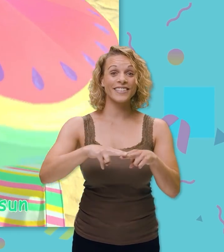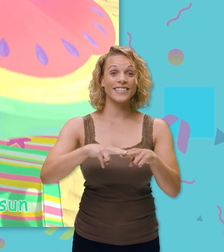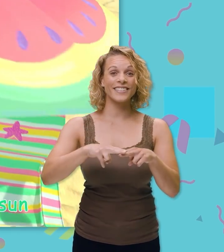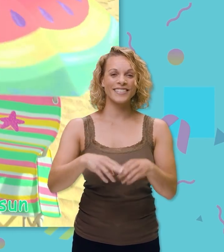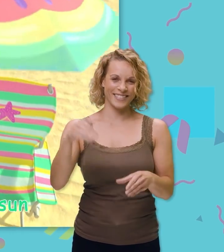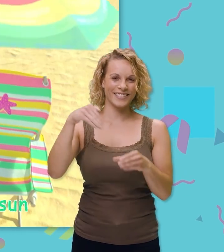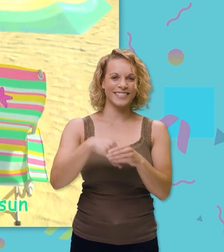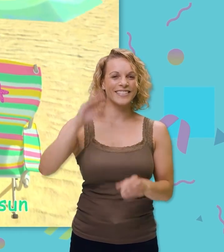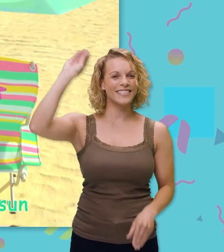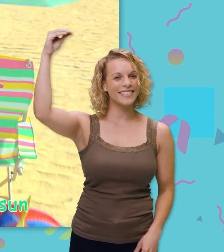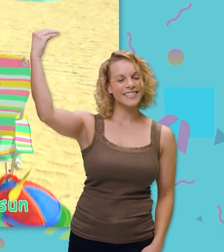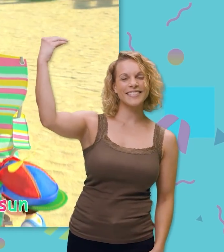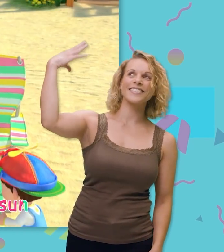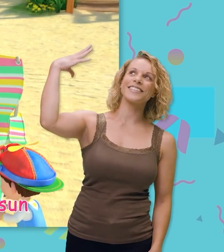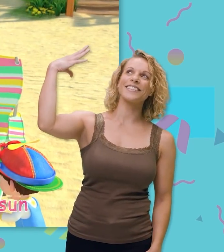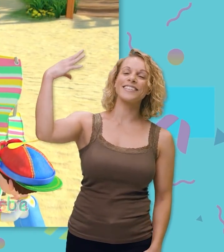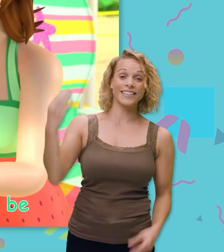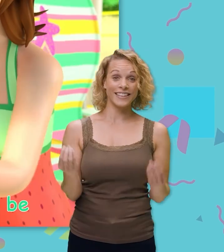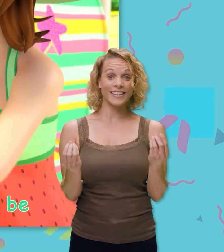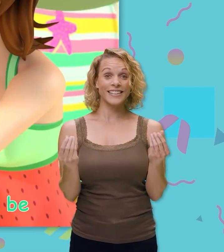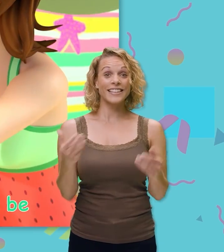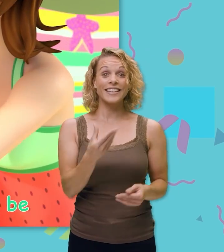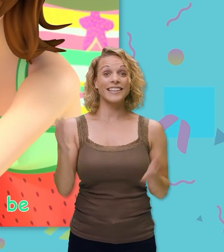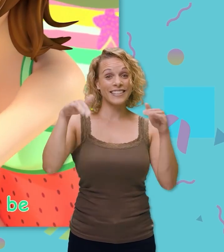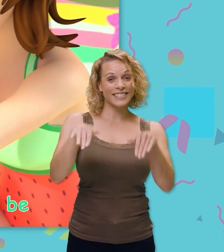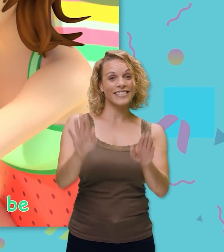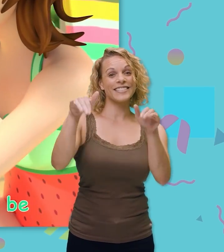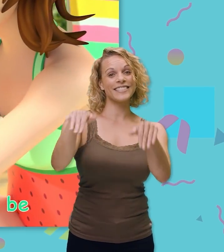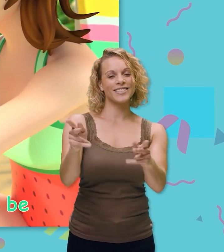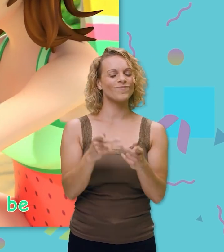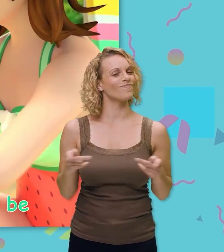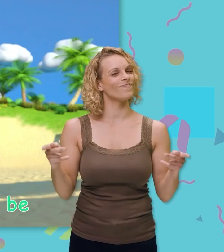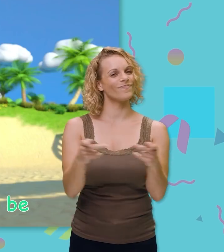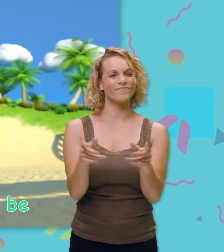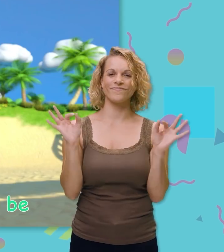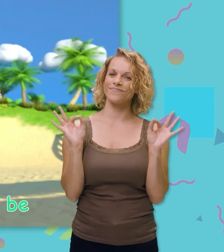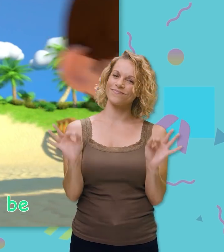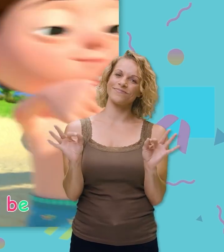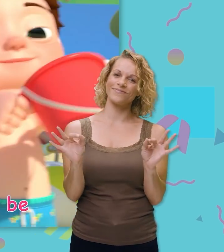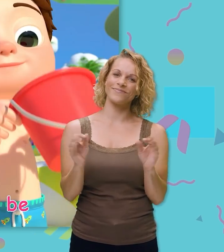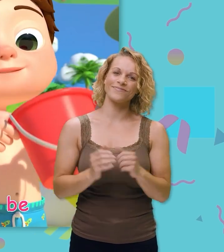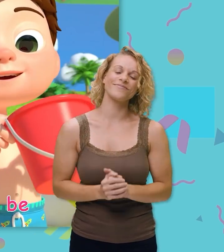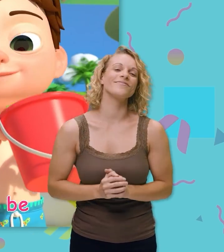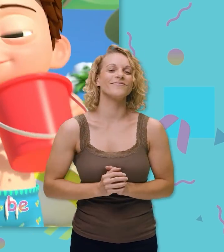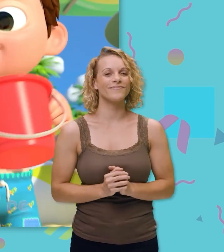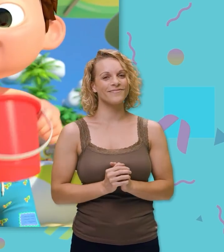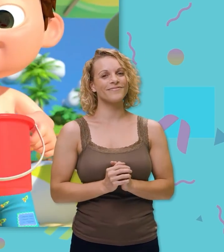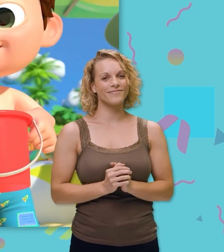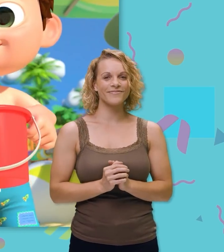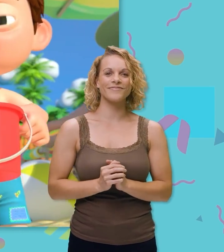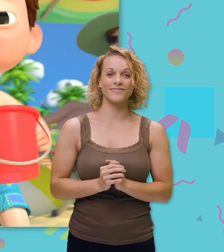some fun out in the sun. The sand and sea's the place to be.